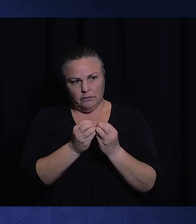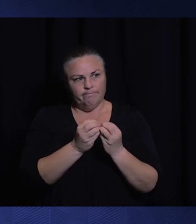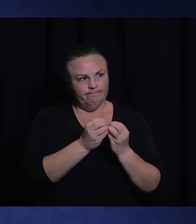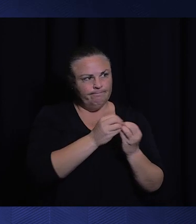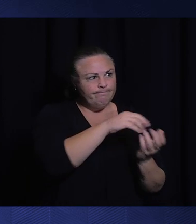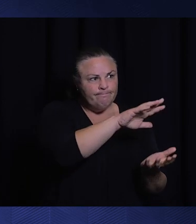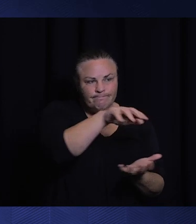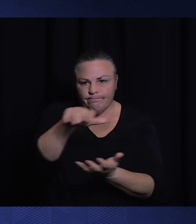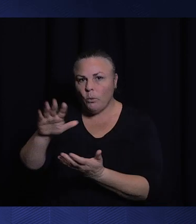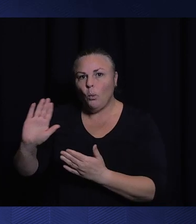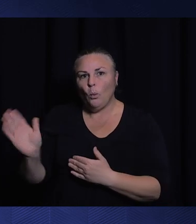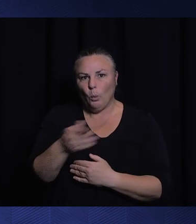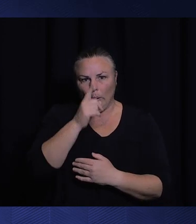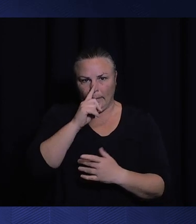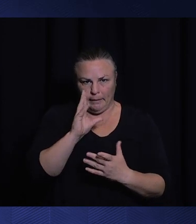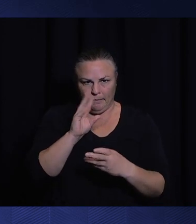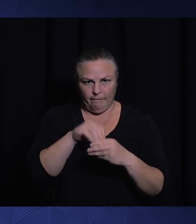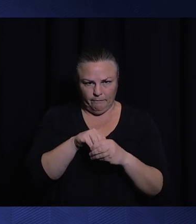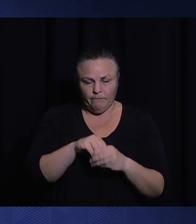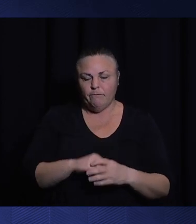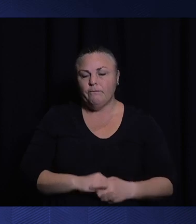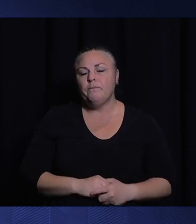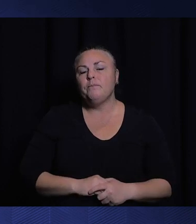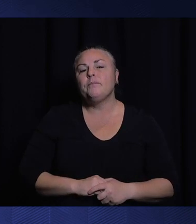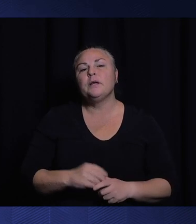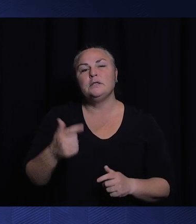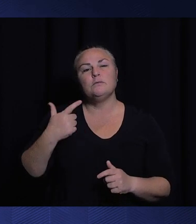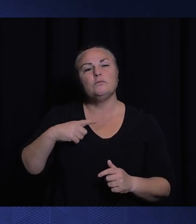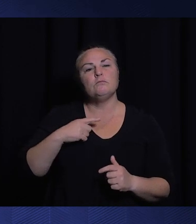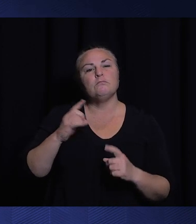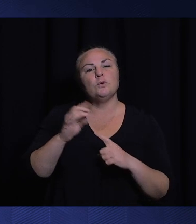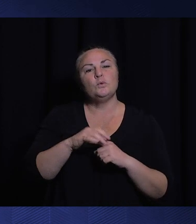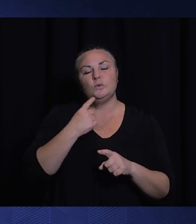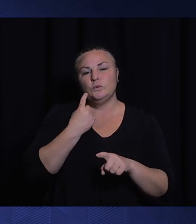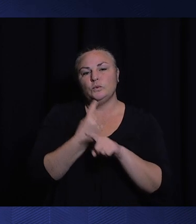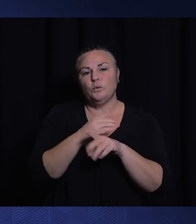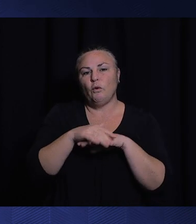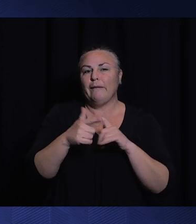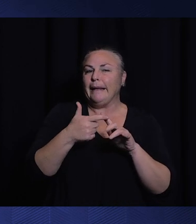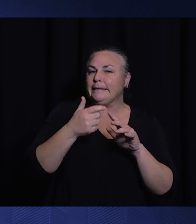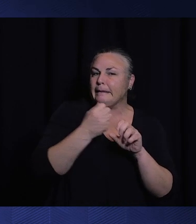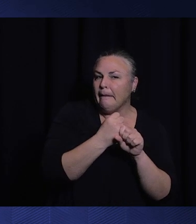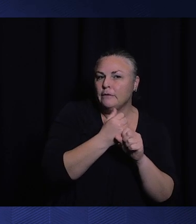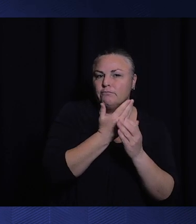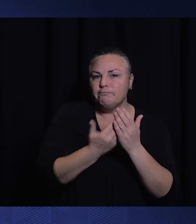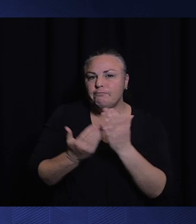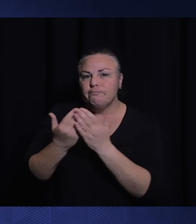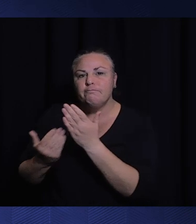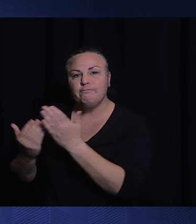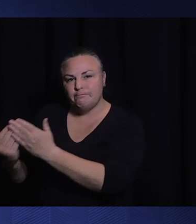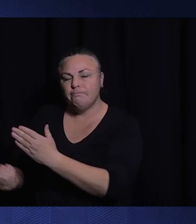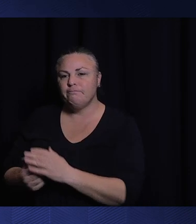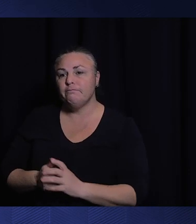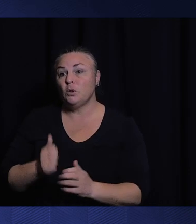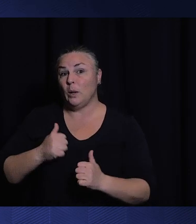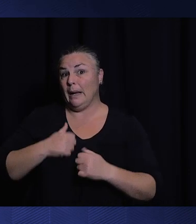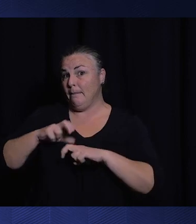really look forward to hearing some of the case studies and examples that I know our panellists will be presenting on. Thank